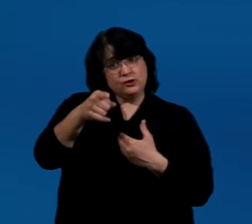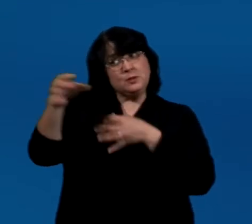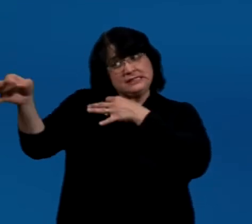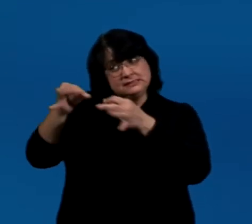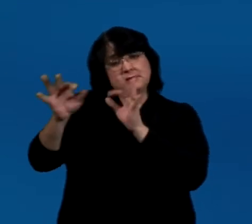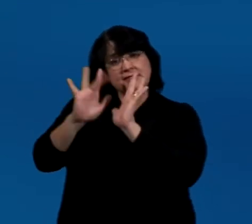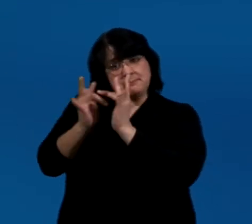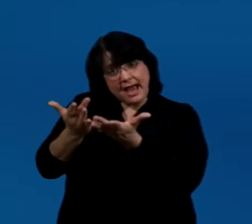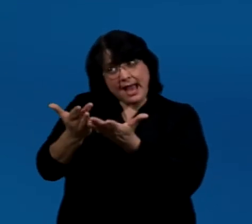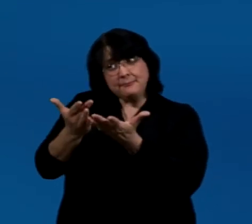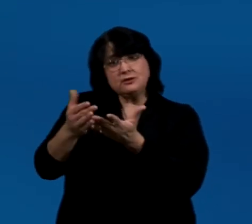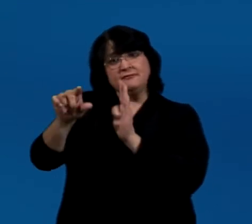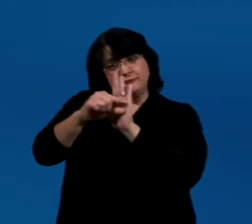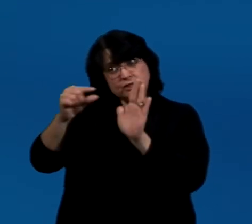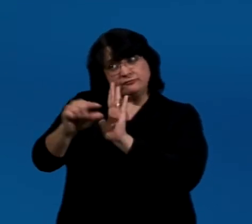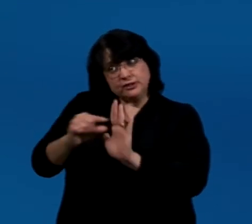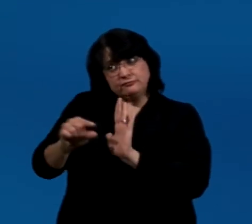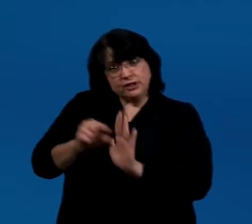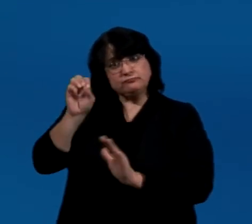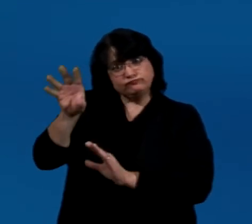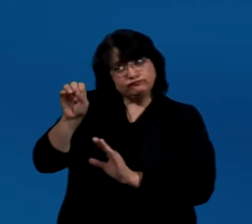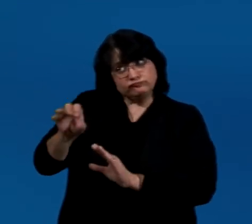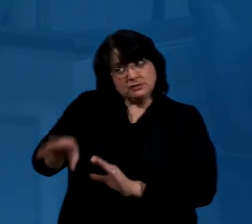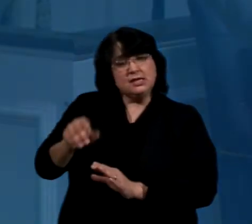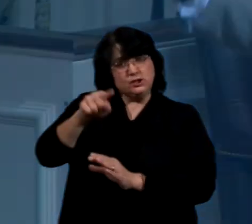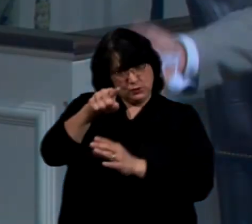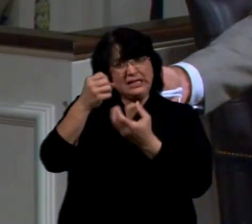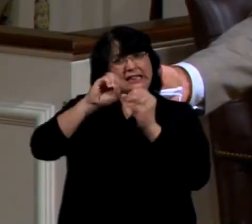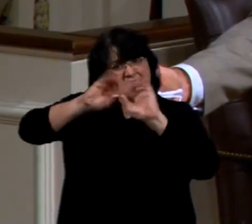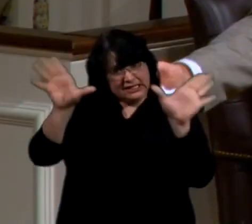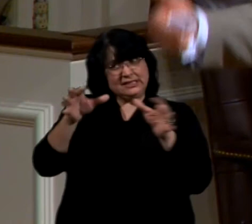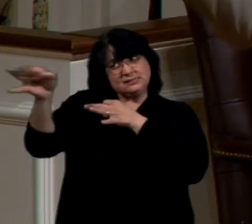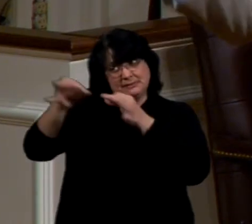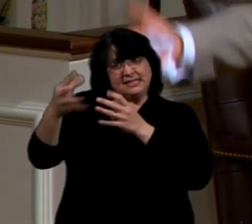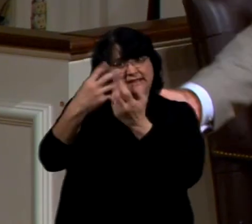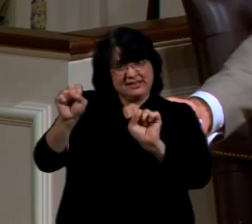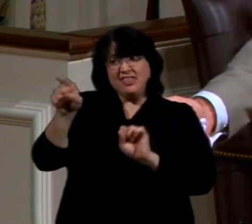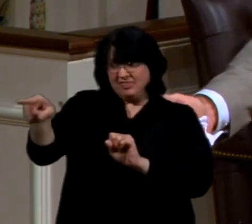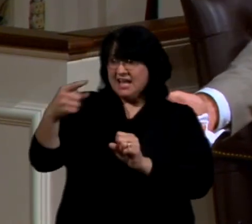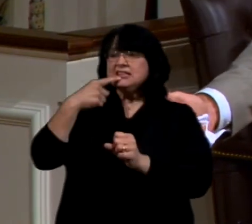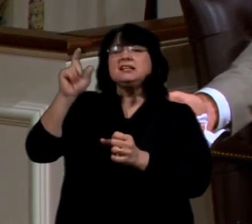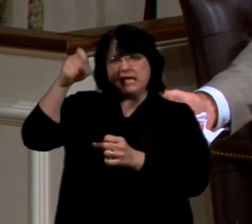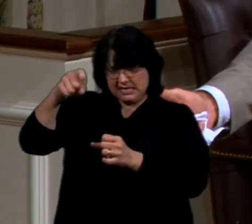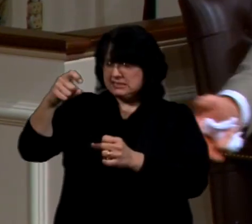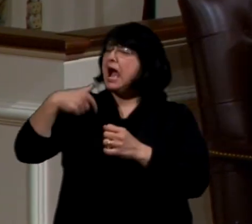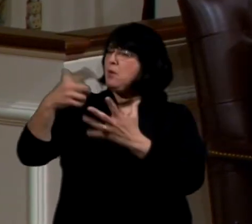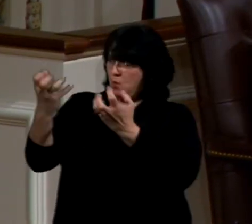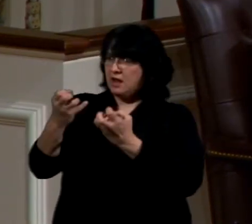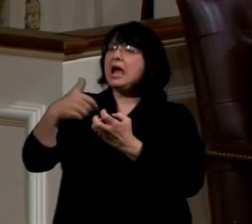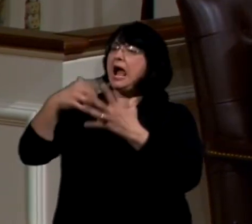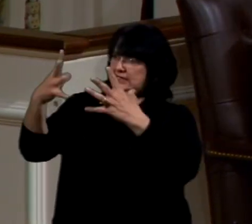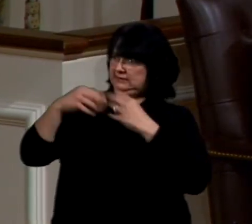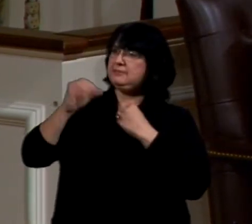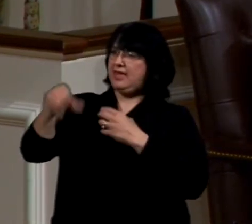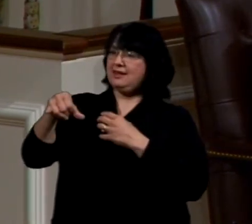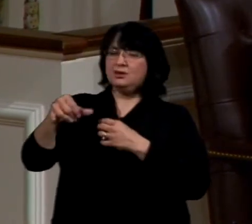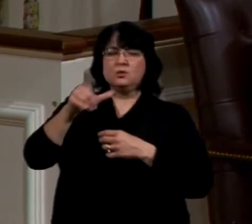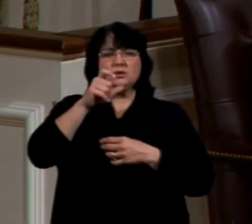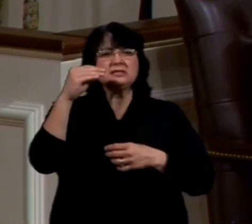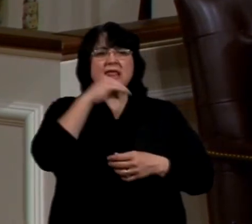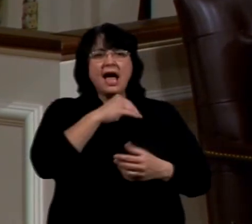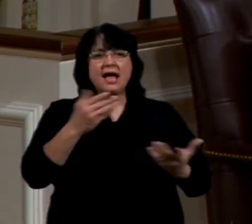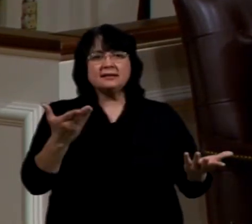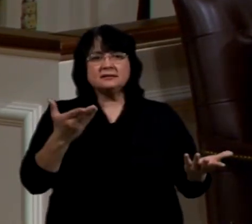God and you presented those verses and you were clear in salvation and they said they wanted it and they accepted it, who's lying?